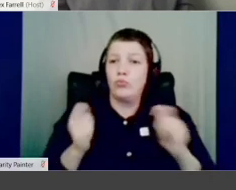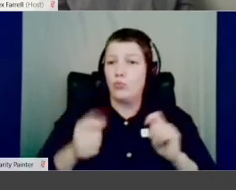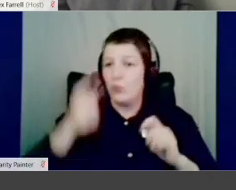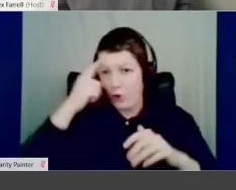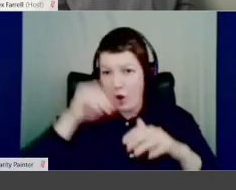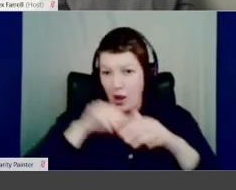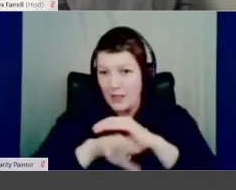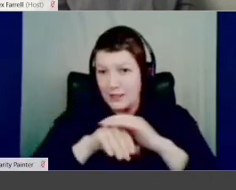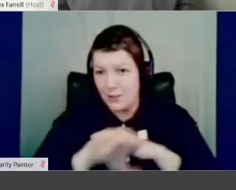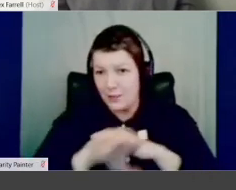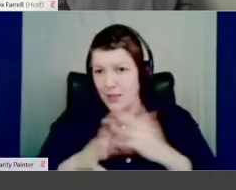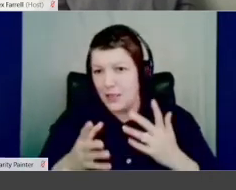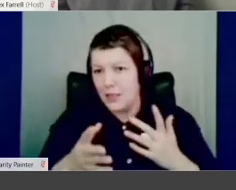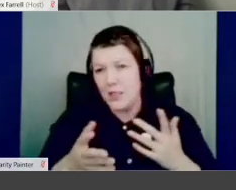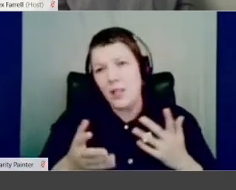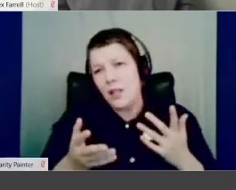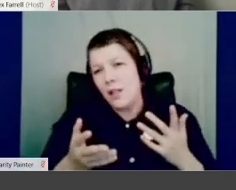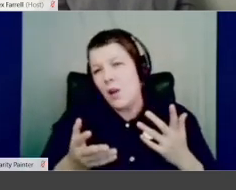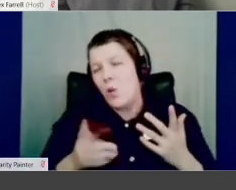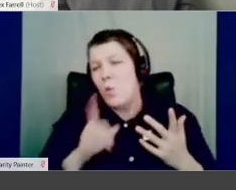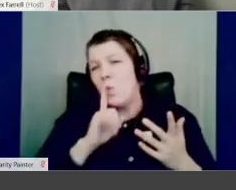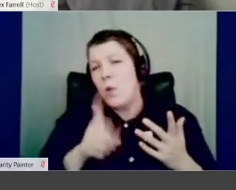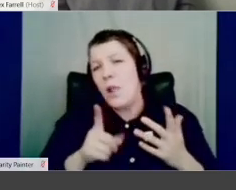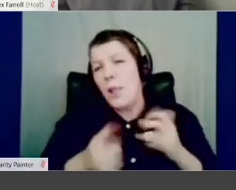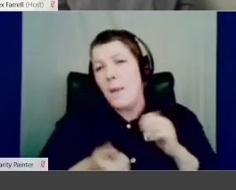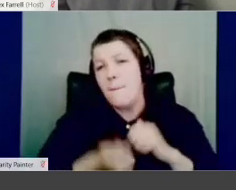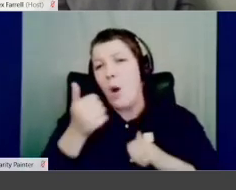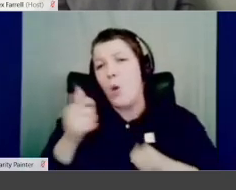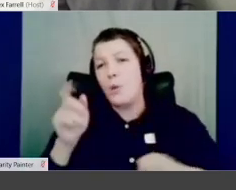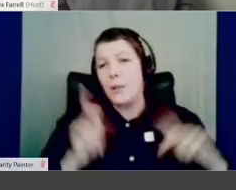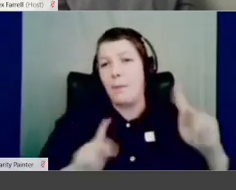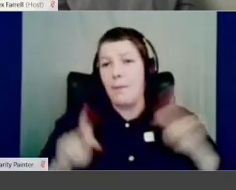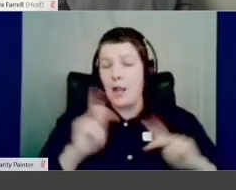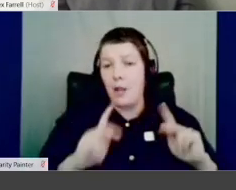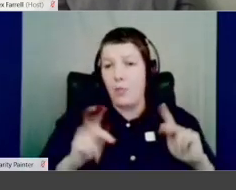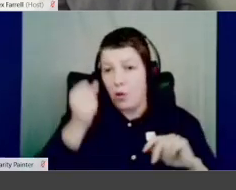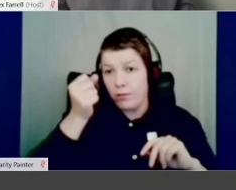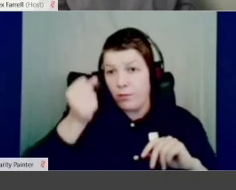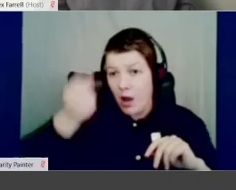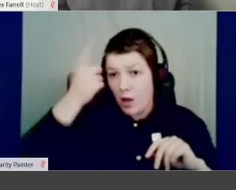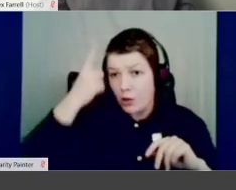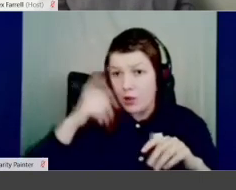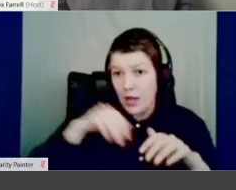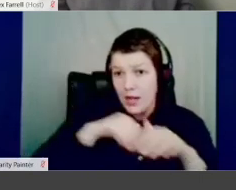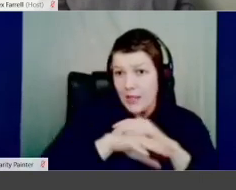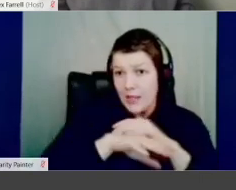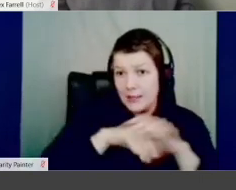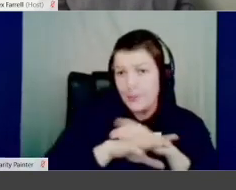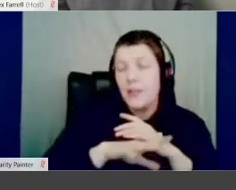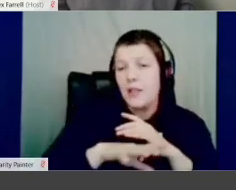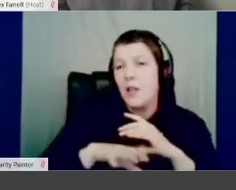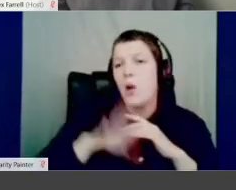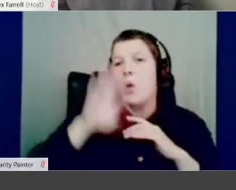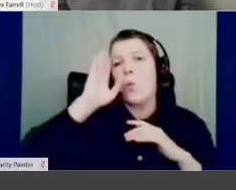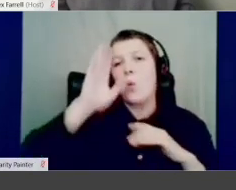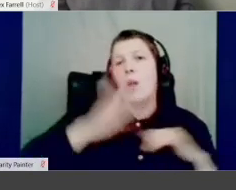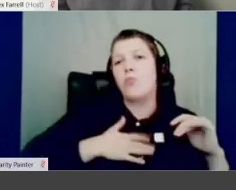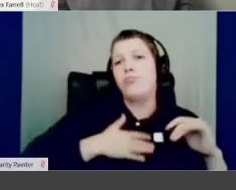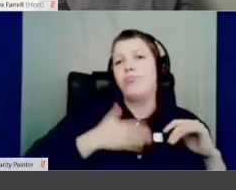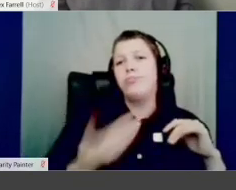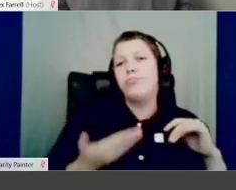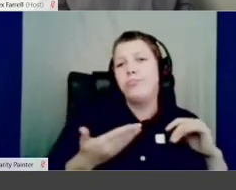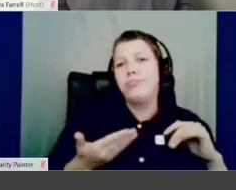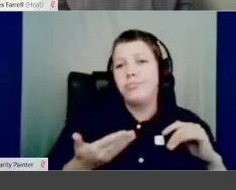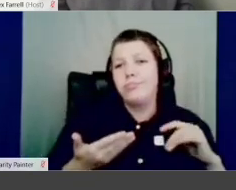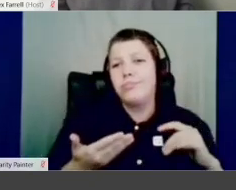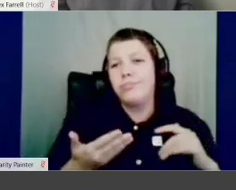once they start seeing why this is important, they get it. And so it's exposure, right? Exposing people to the